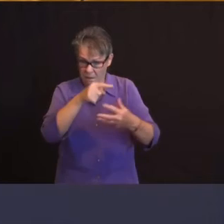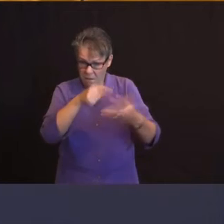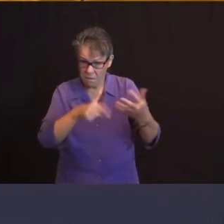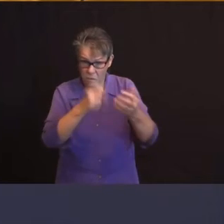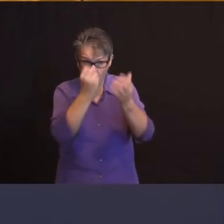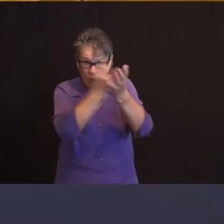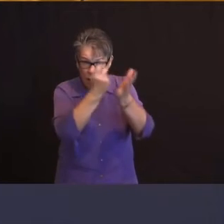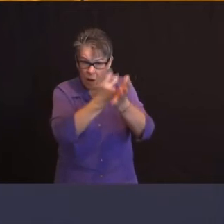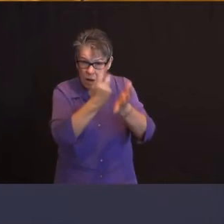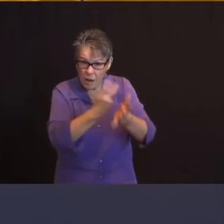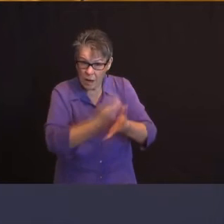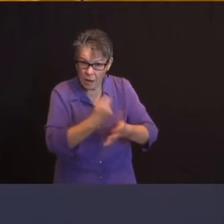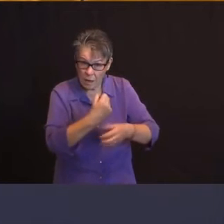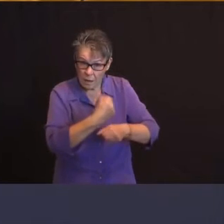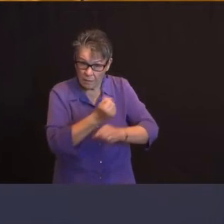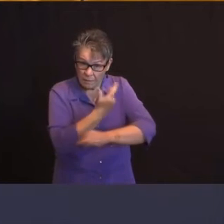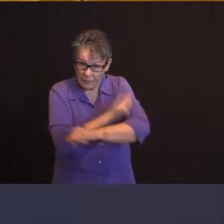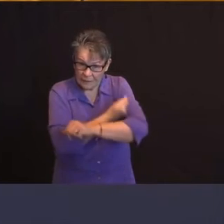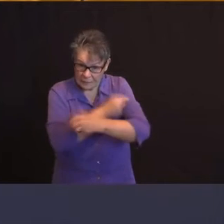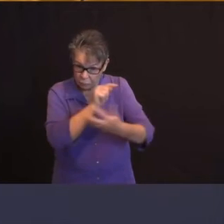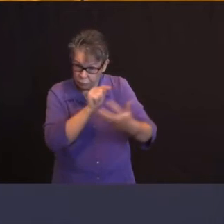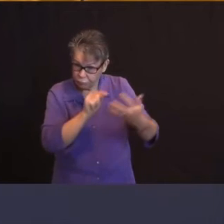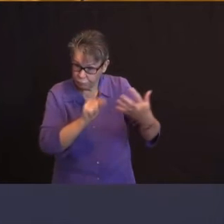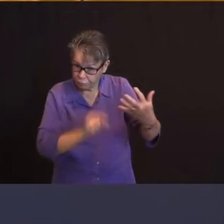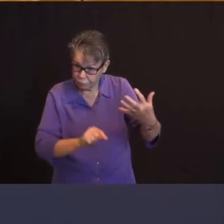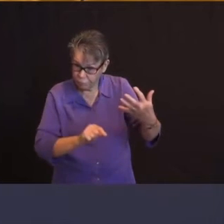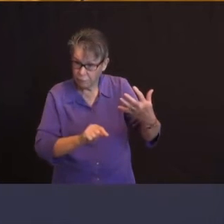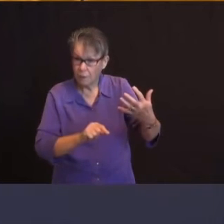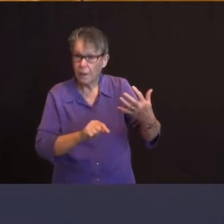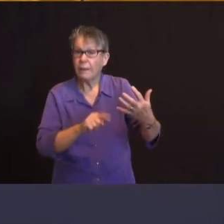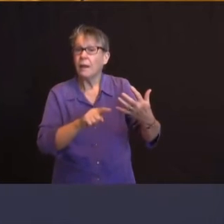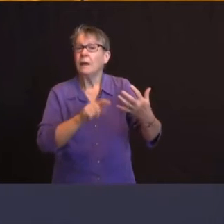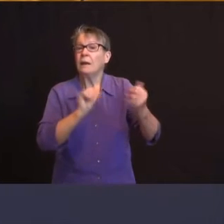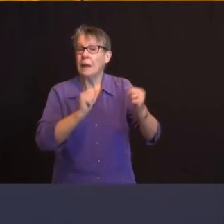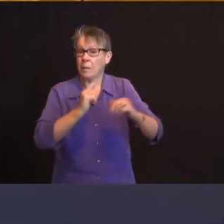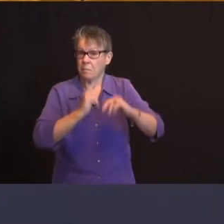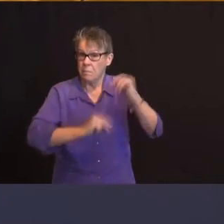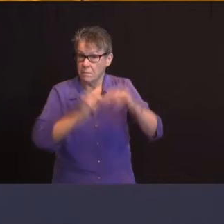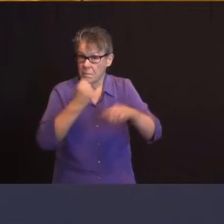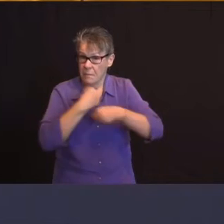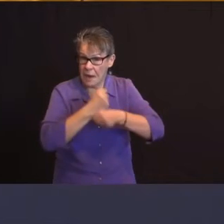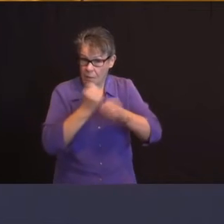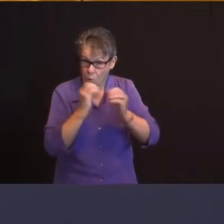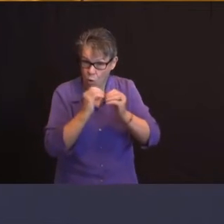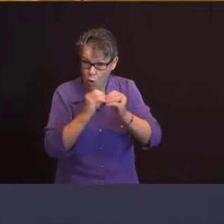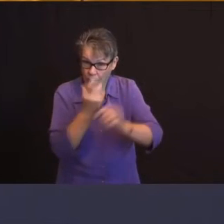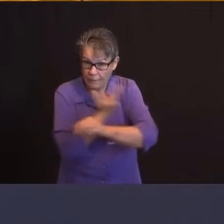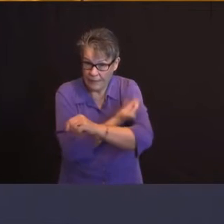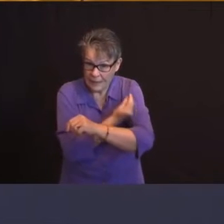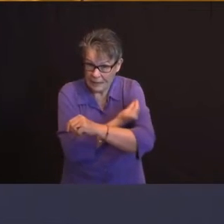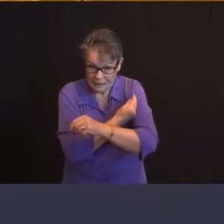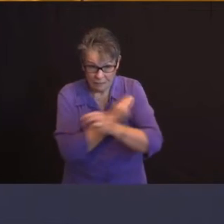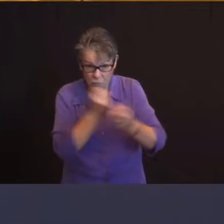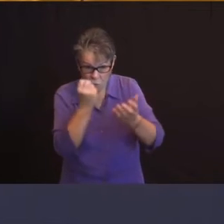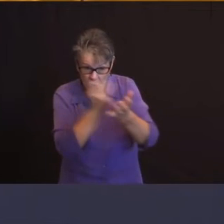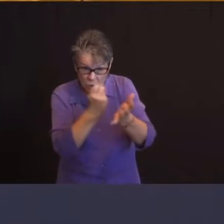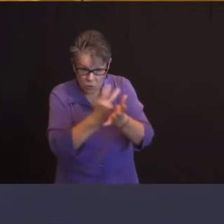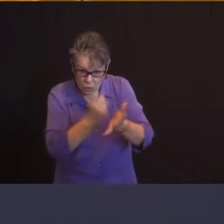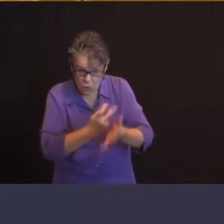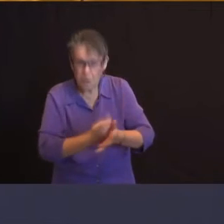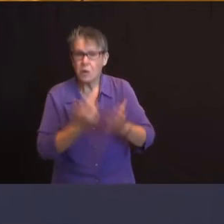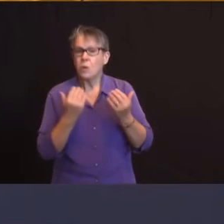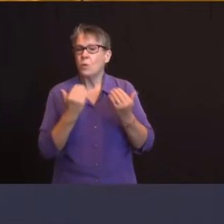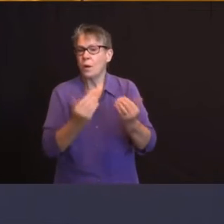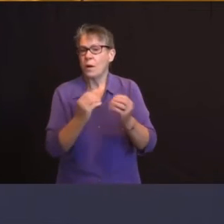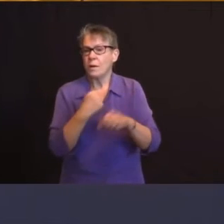steeper. And so I've used a range of 300,000 to 500,000 doses into New Jersey